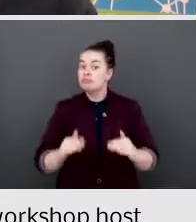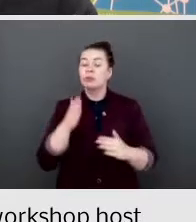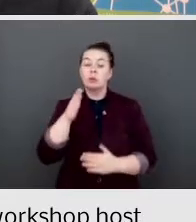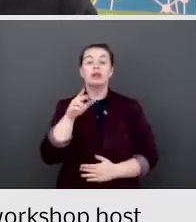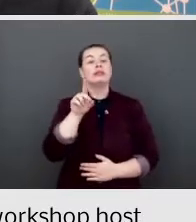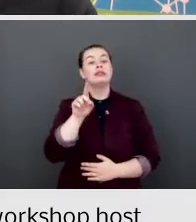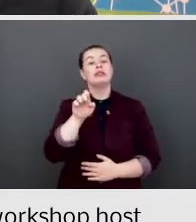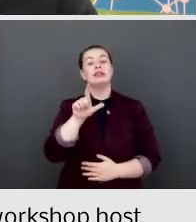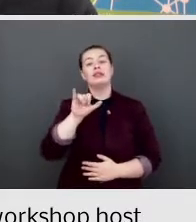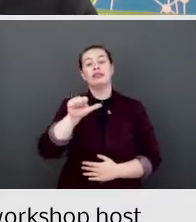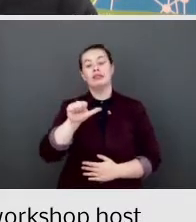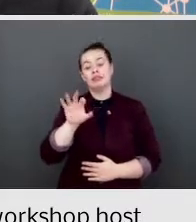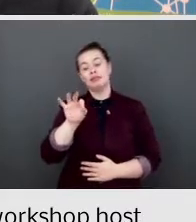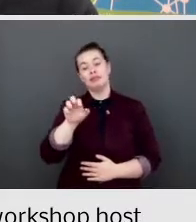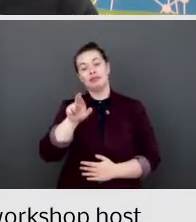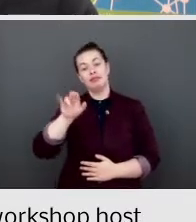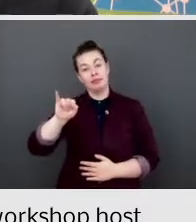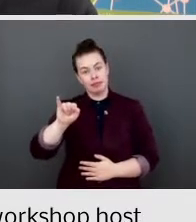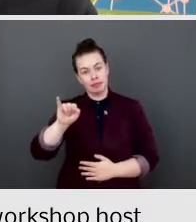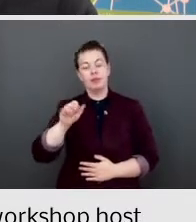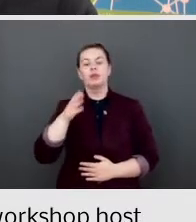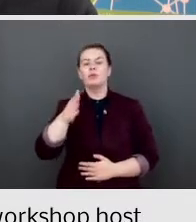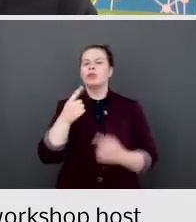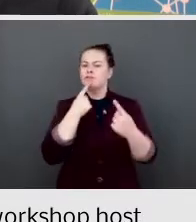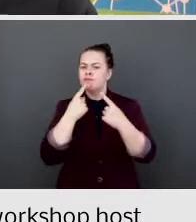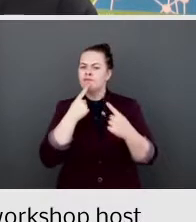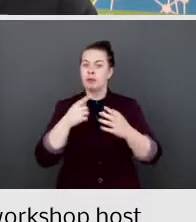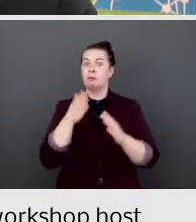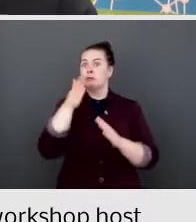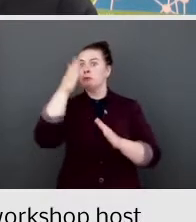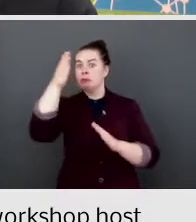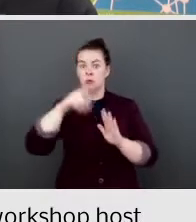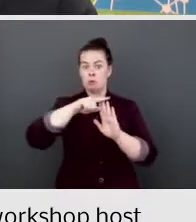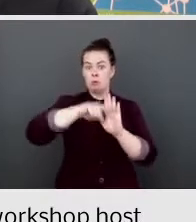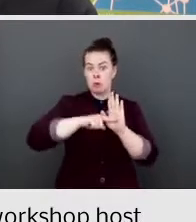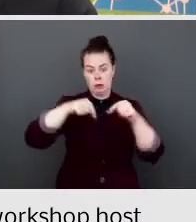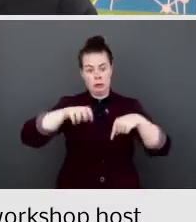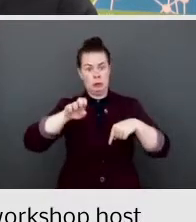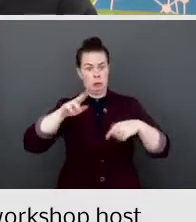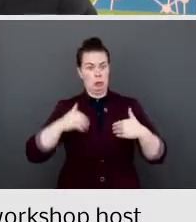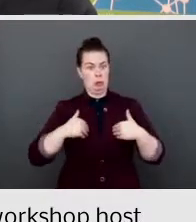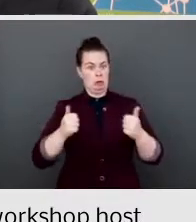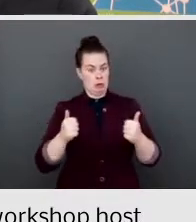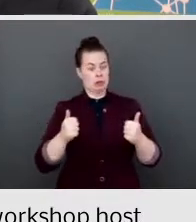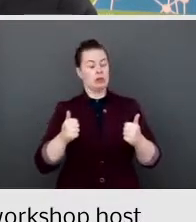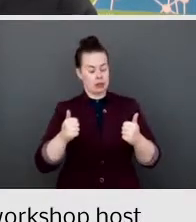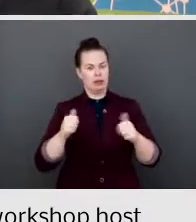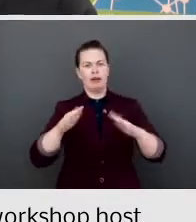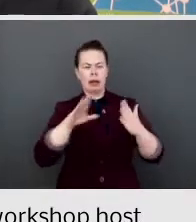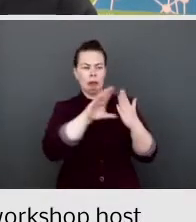Afterwards, Professor Delia Ferry will guide your attention towards the future of EU health